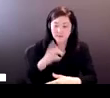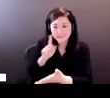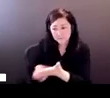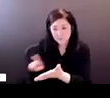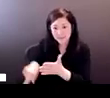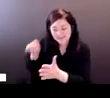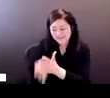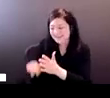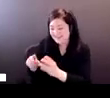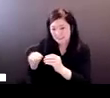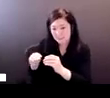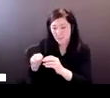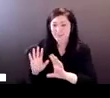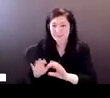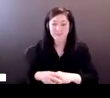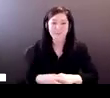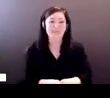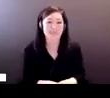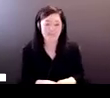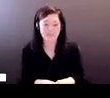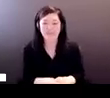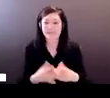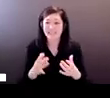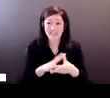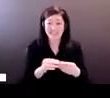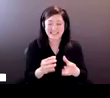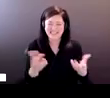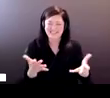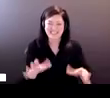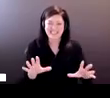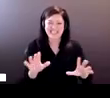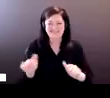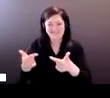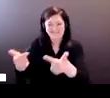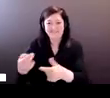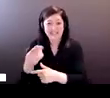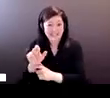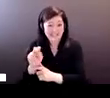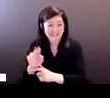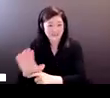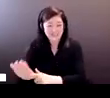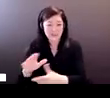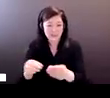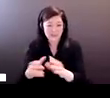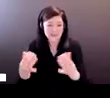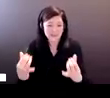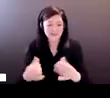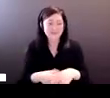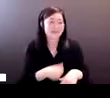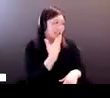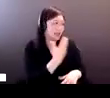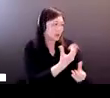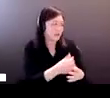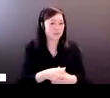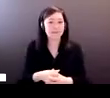Helen, after those questions, I will hand over to you. Thanks so much, Marie. So I'd like